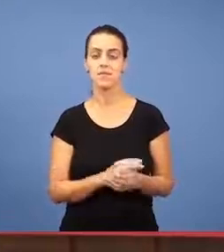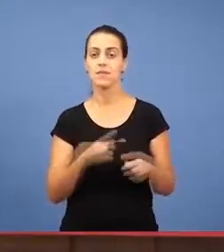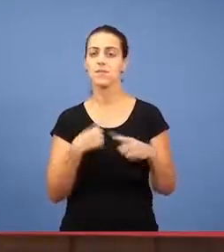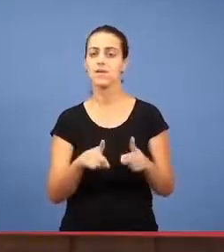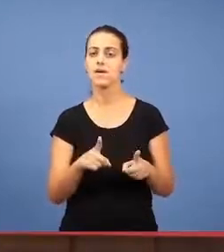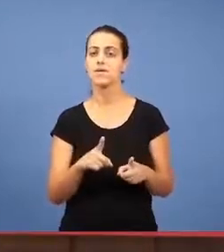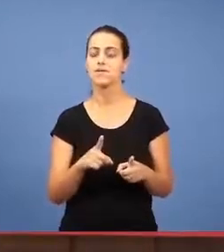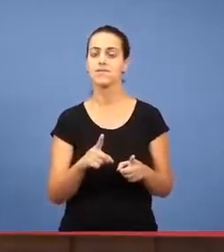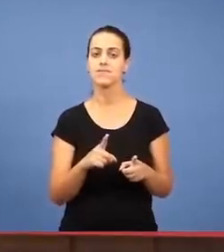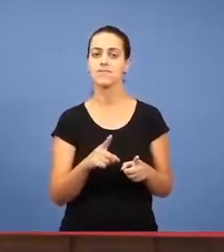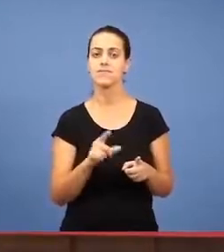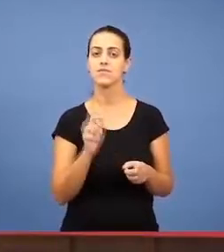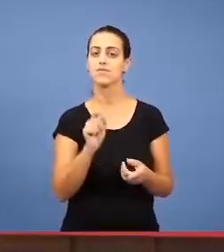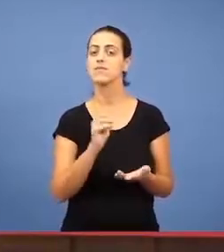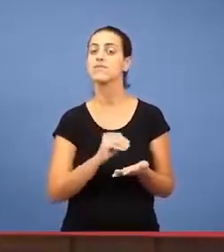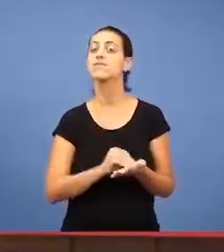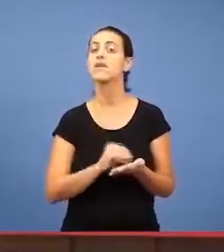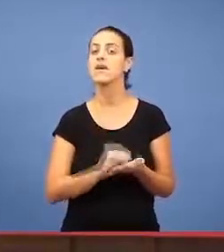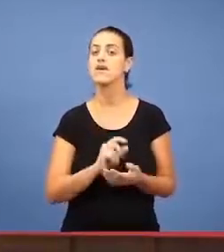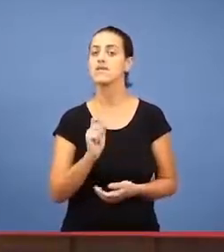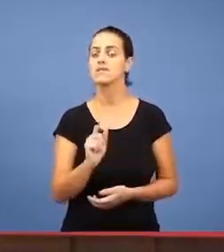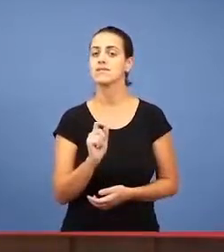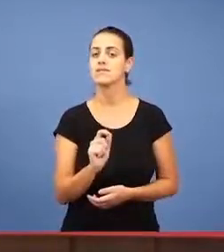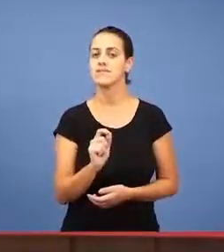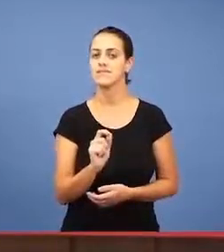we are not doing,